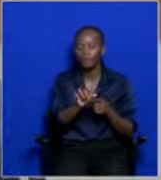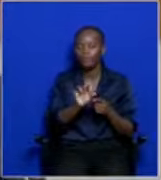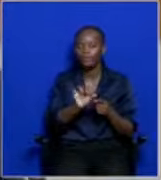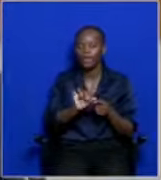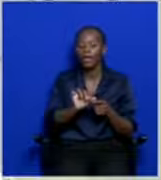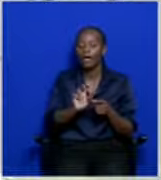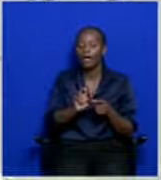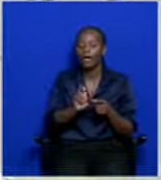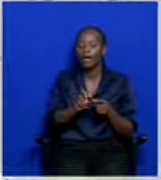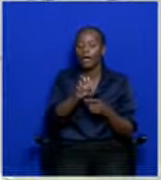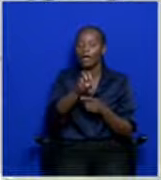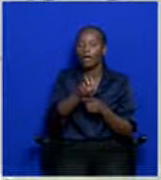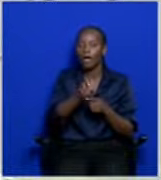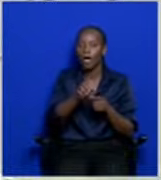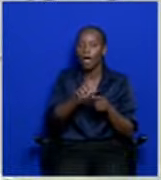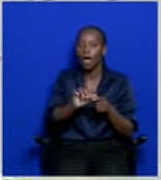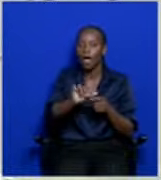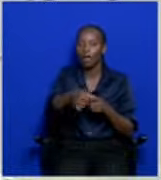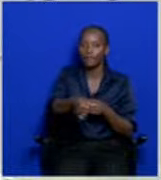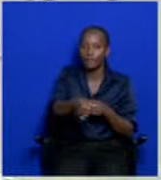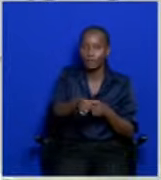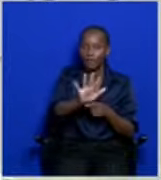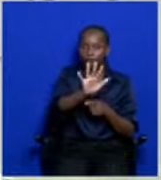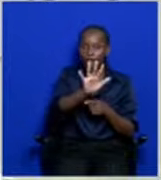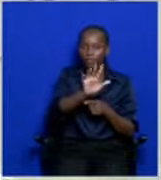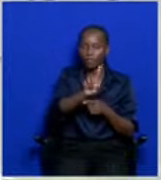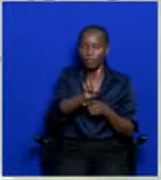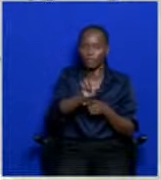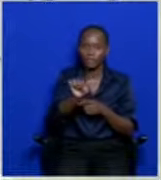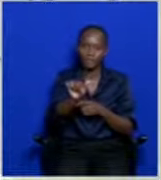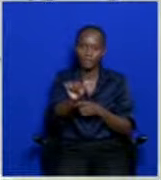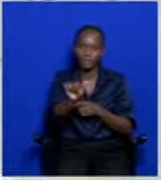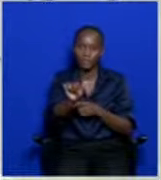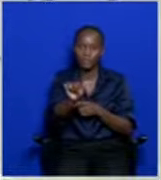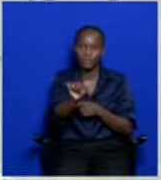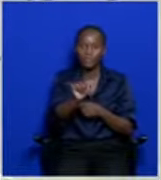The EMPD report runs up to 516,